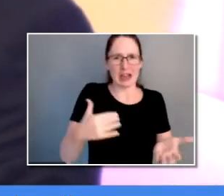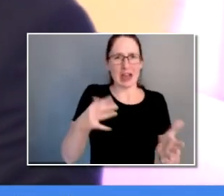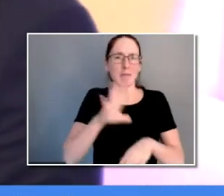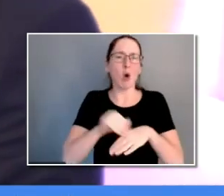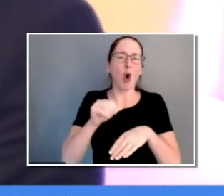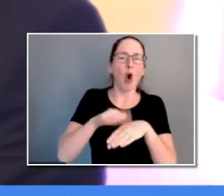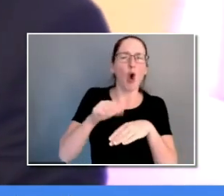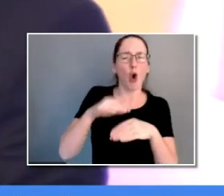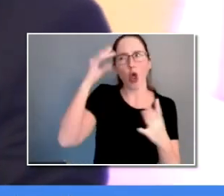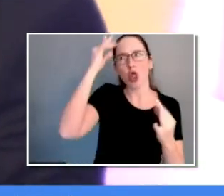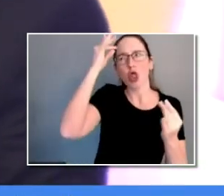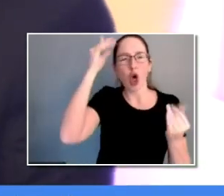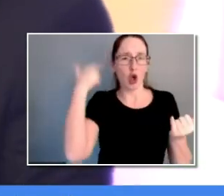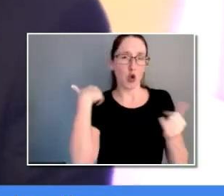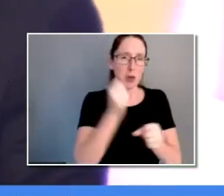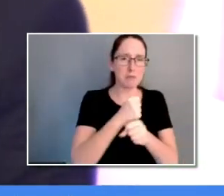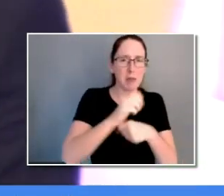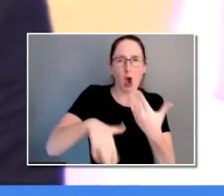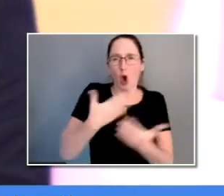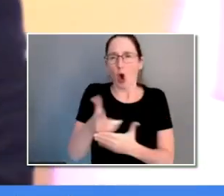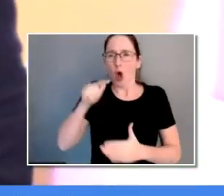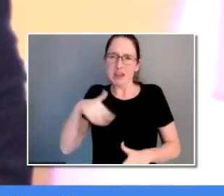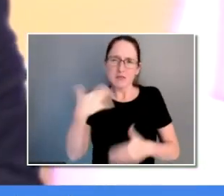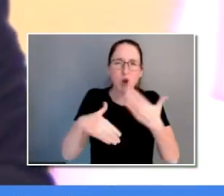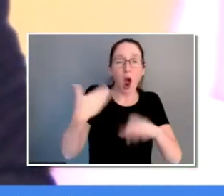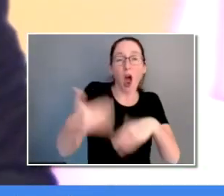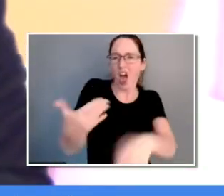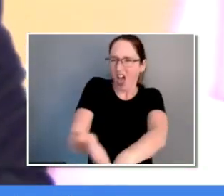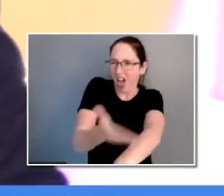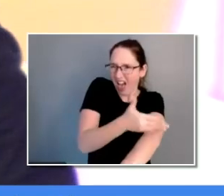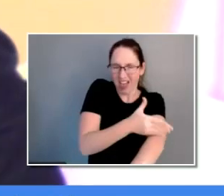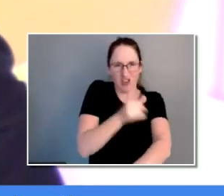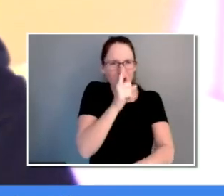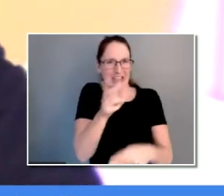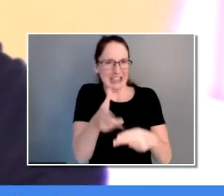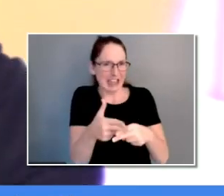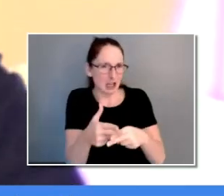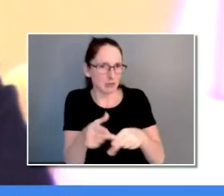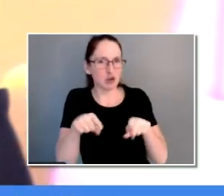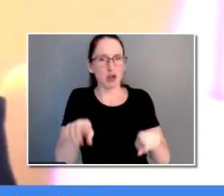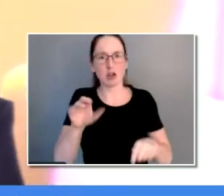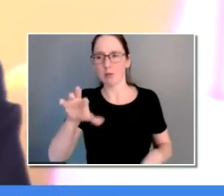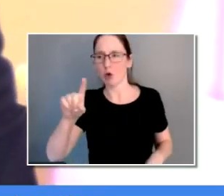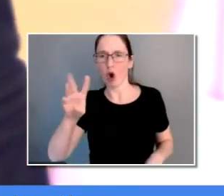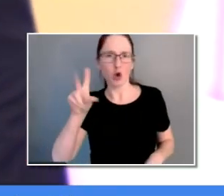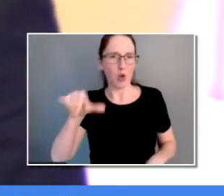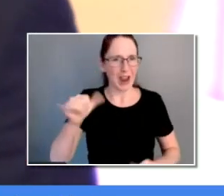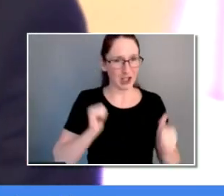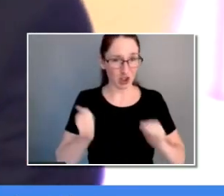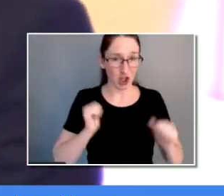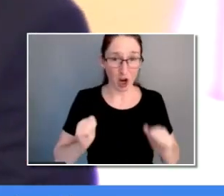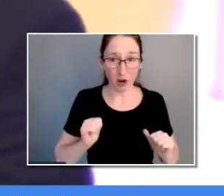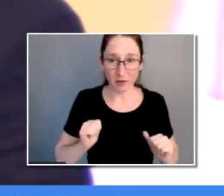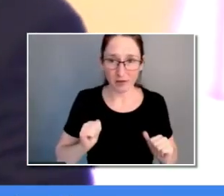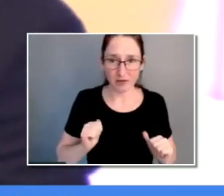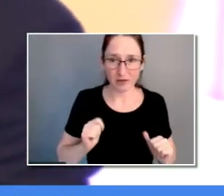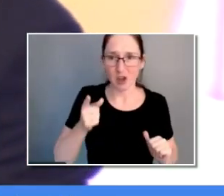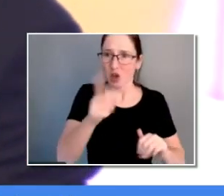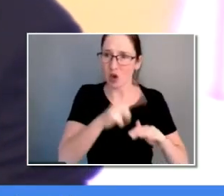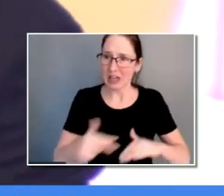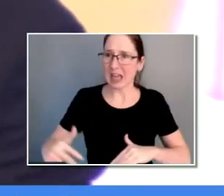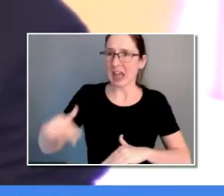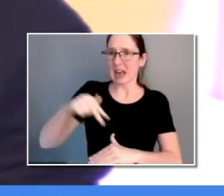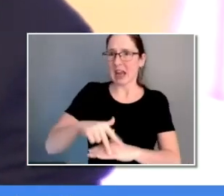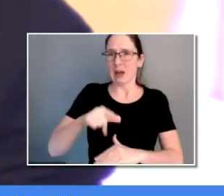thought that we had made all of this progress, and it's like intermission at a Broadway show, where you get up and you stretch